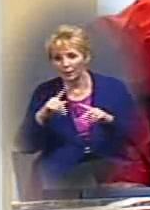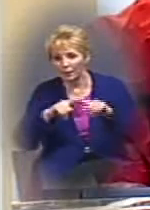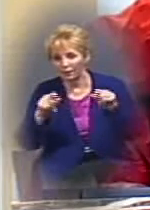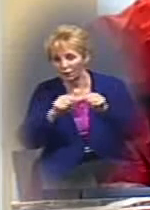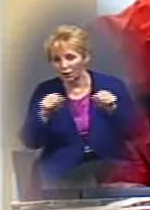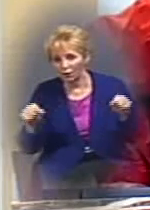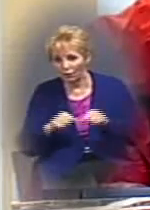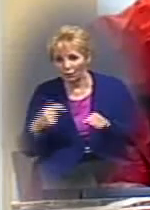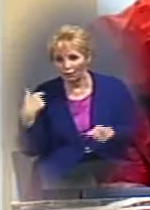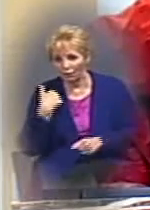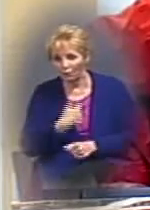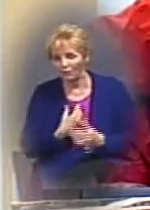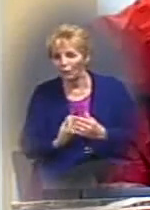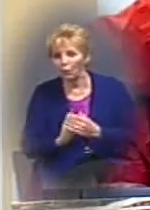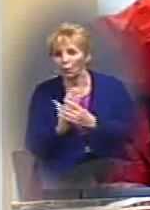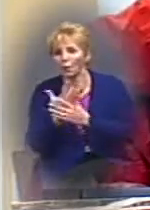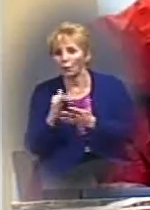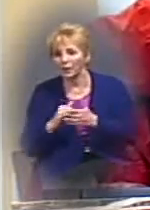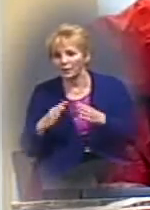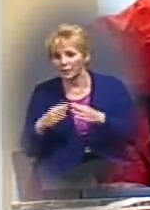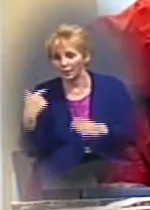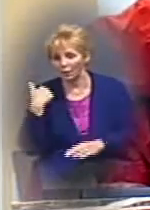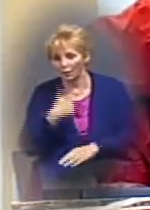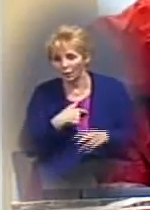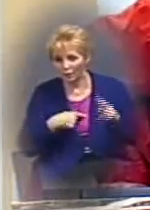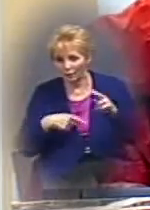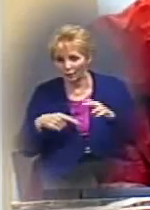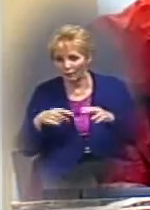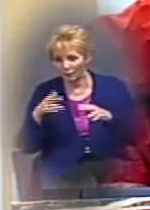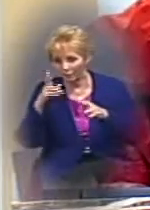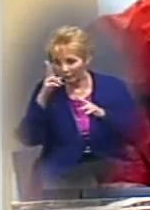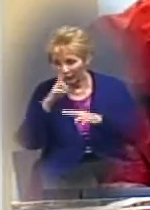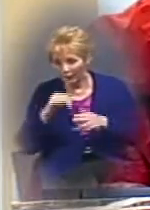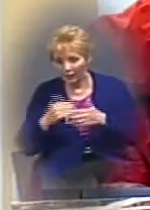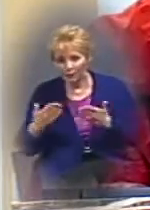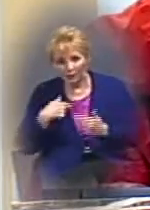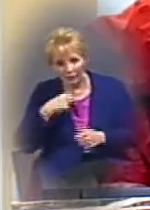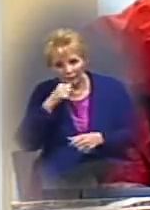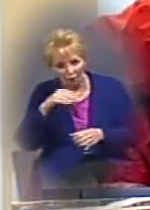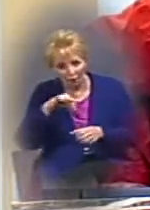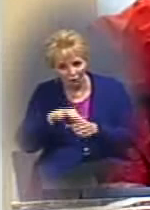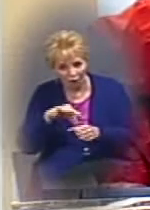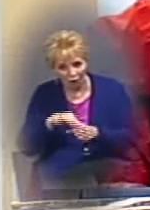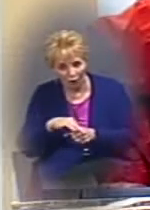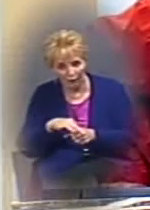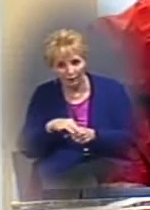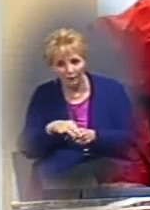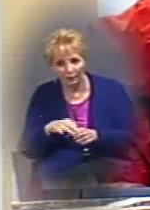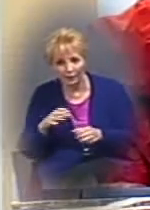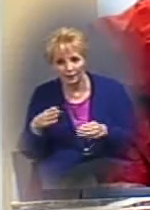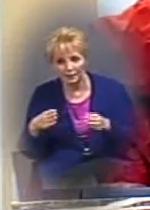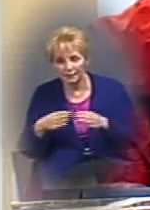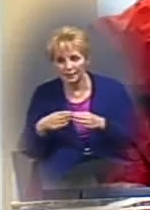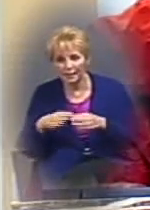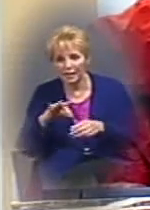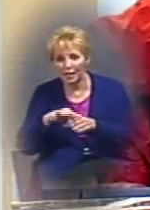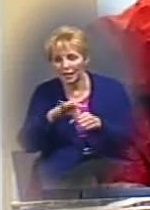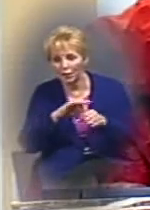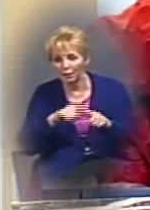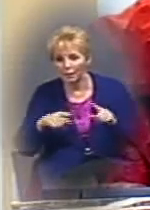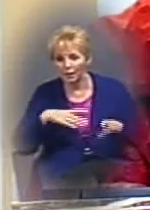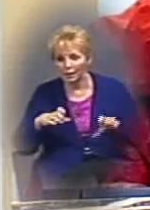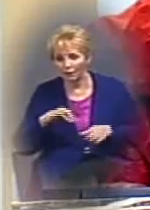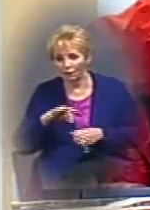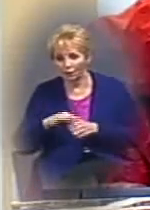areas, and we've grown this town. And we have served this community. I may not have voted in city elections, but I did